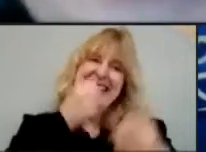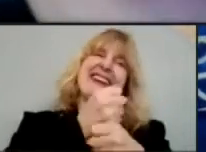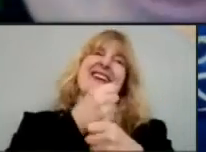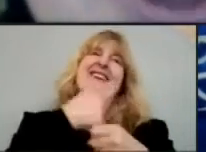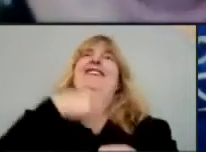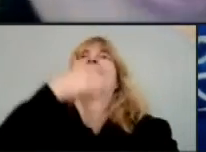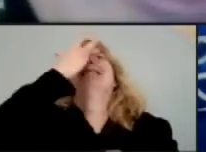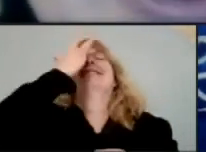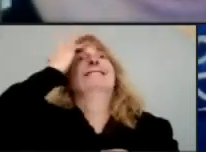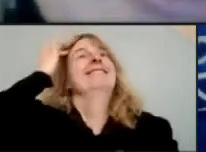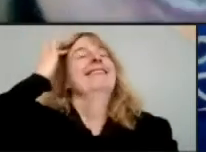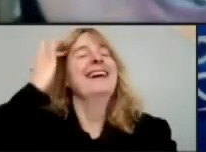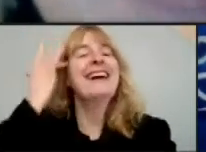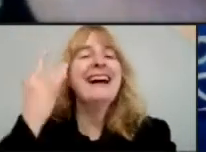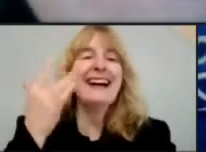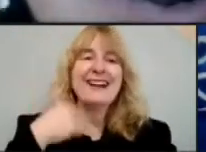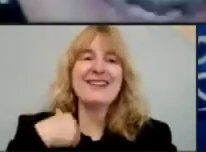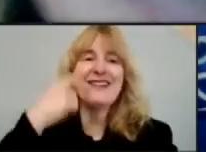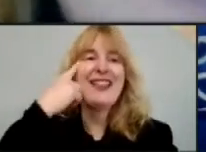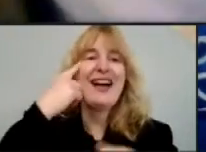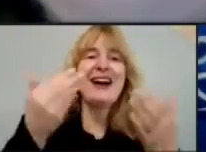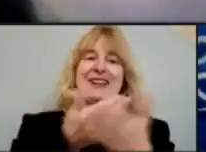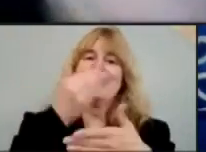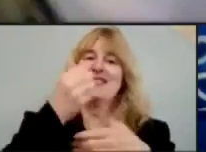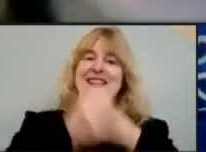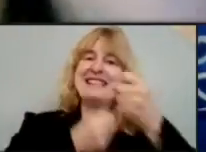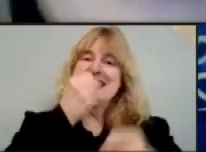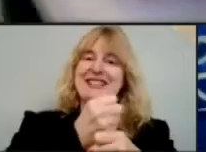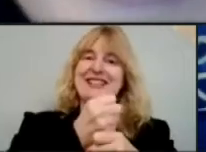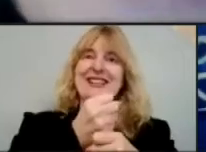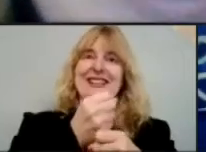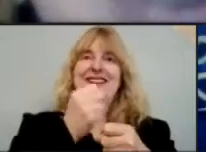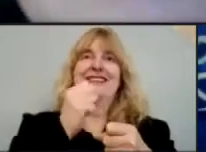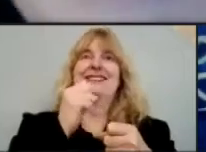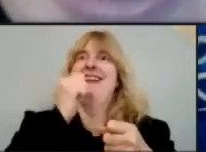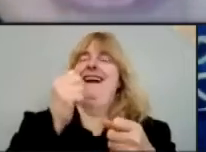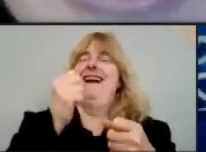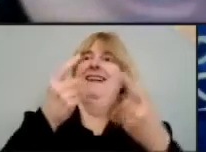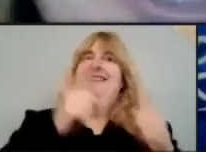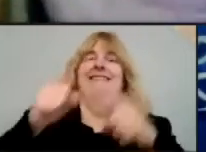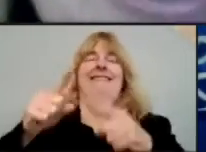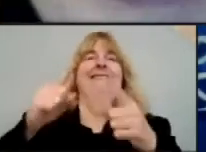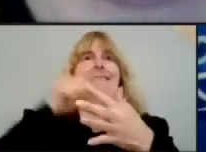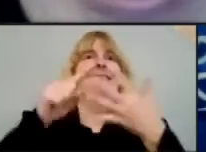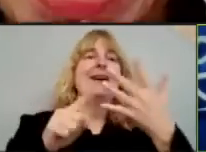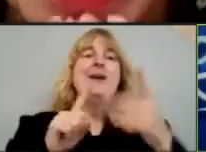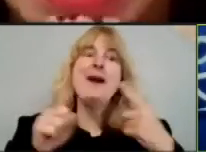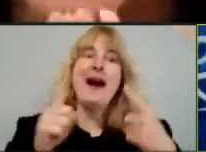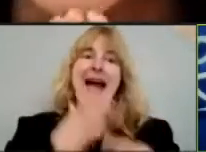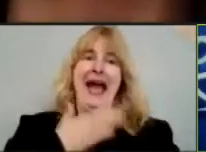think we thought that the new year would not bring this, but Happy New Year to everyone.